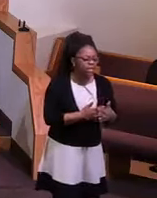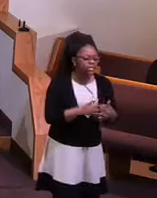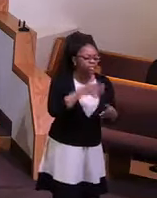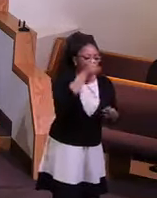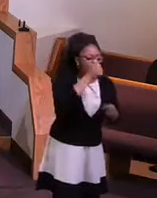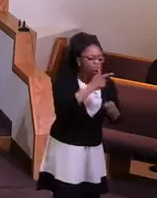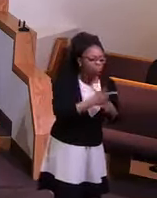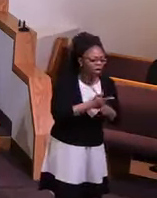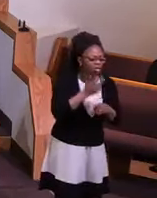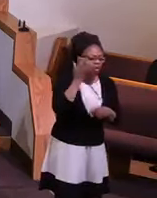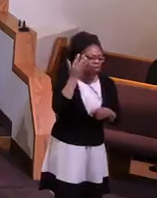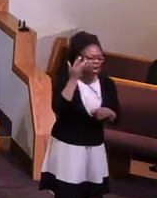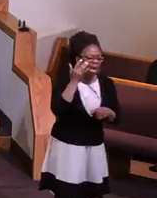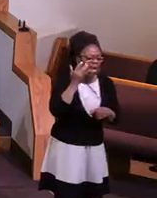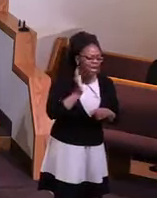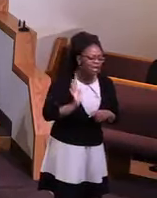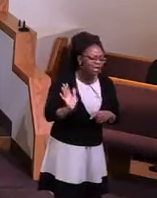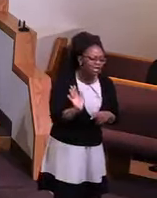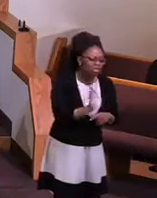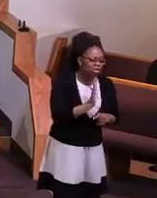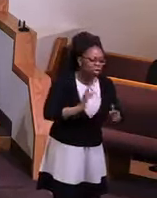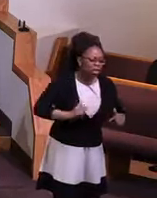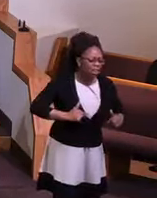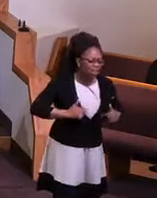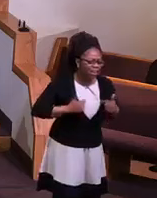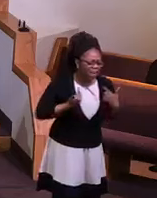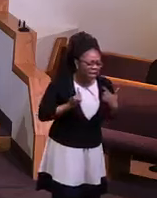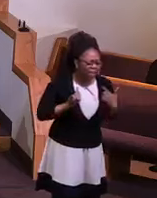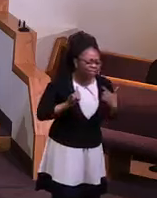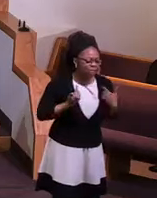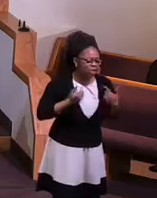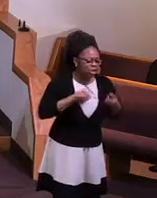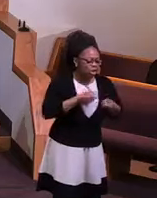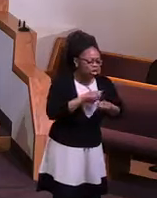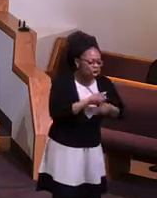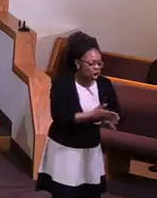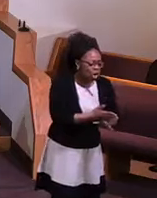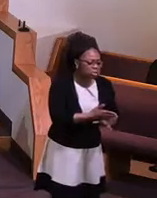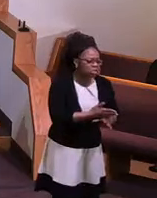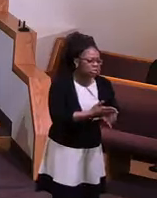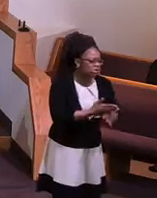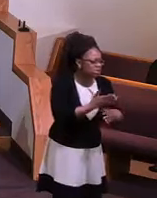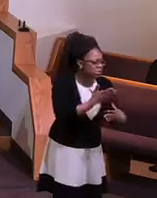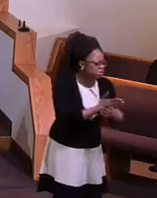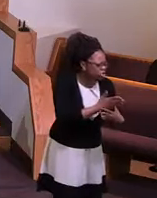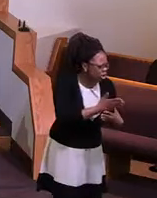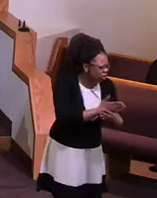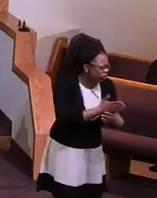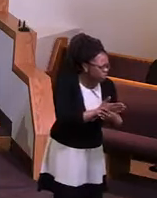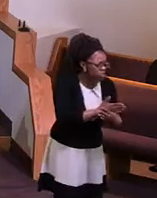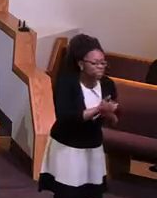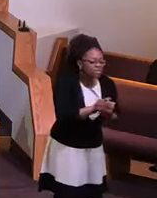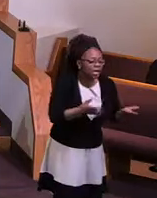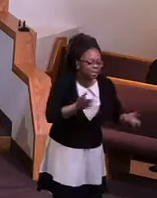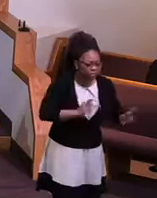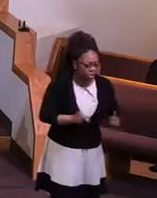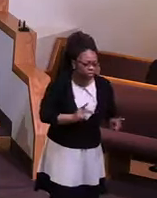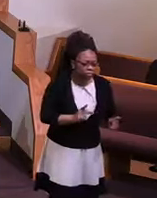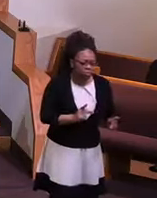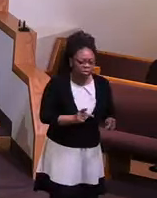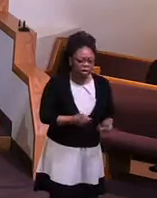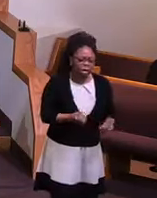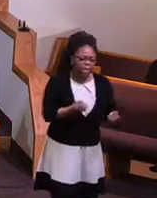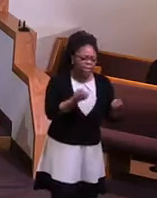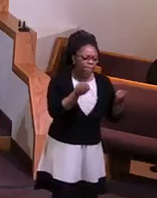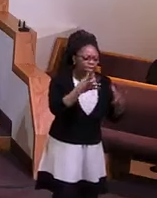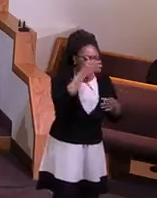mere existence causes disturbance to some folks. See, but it's also disturbing to me the situation that many